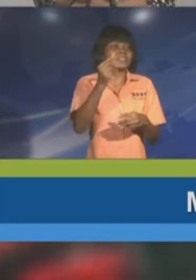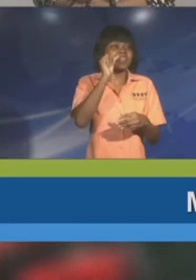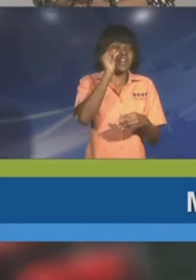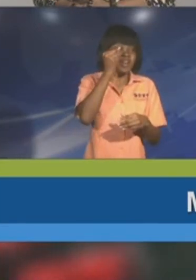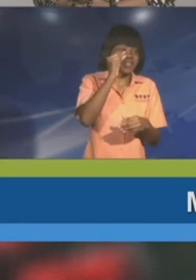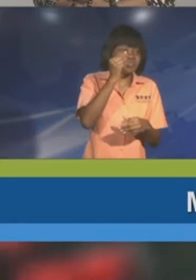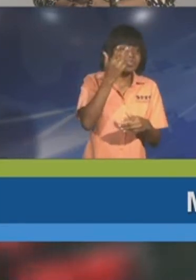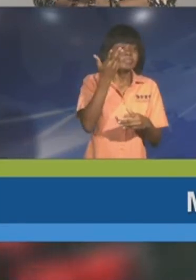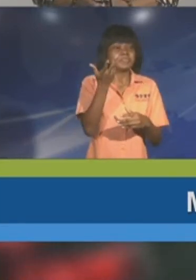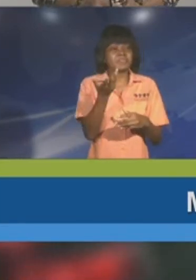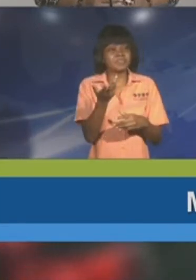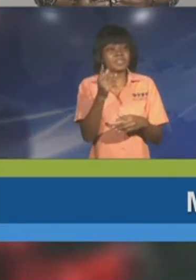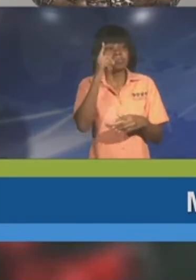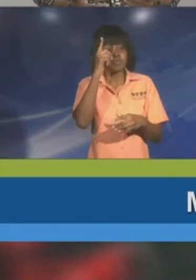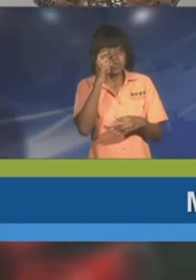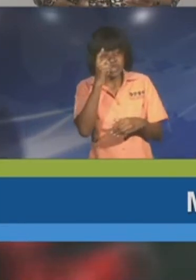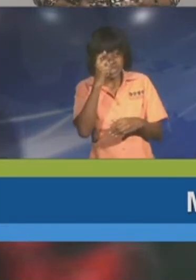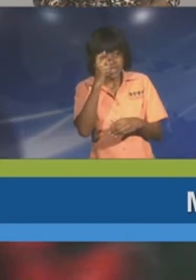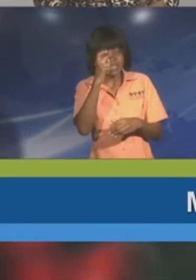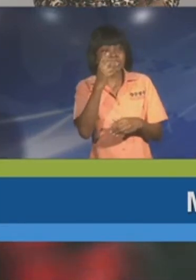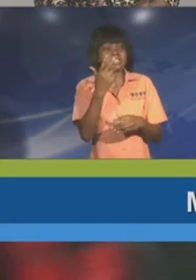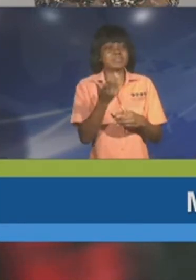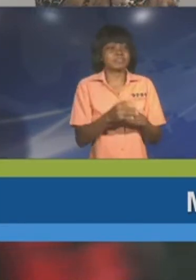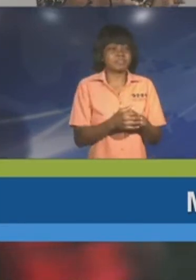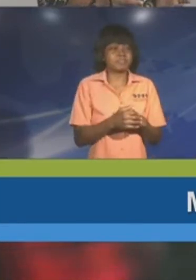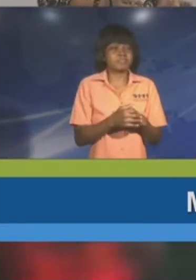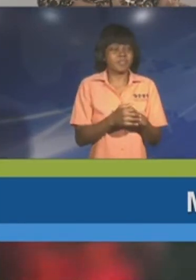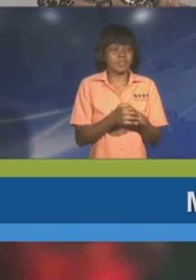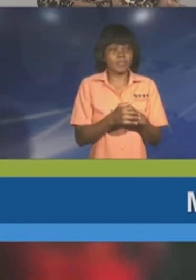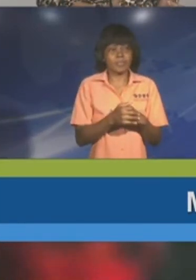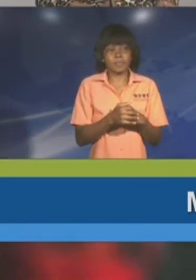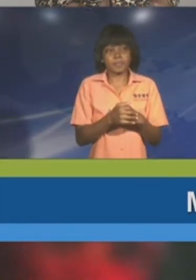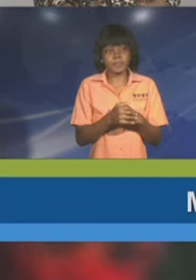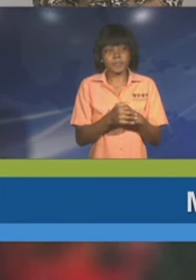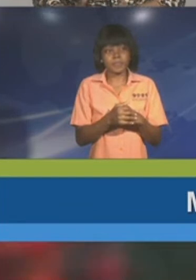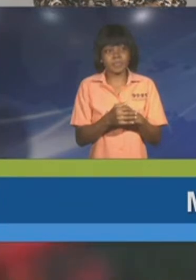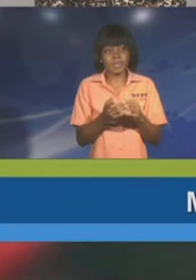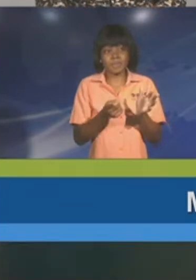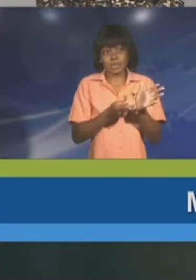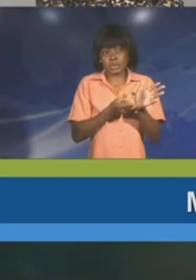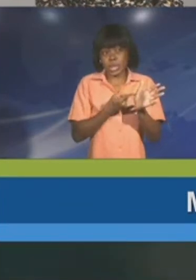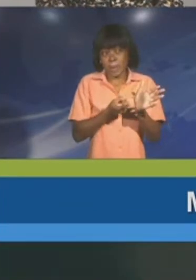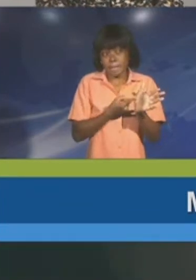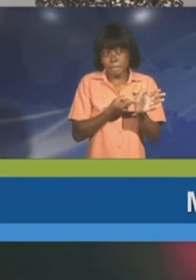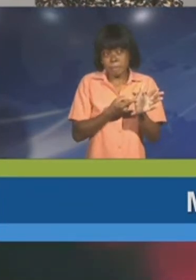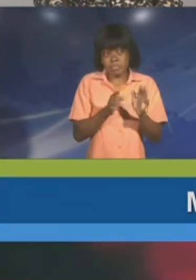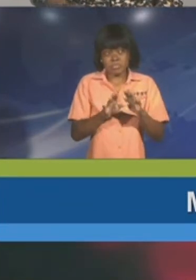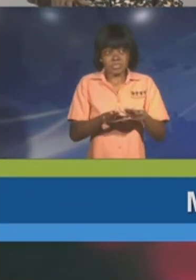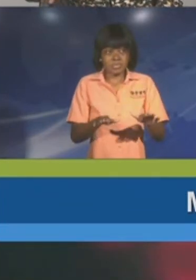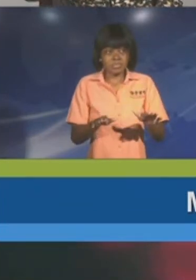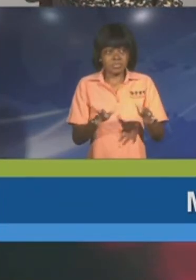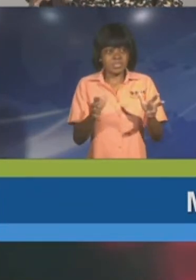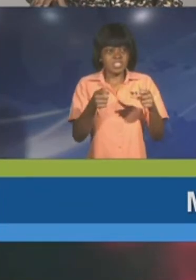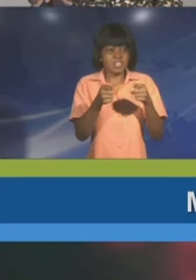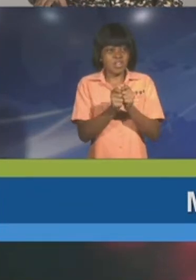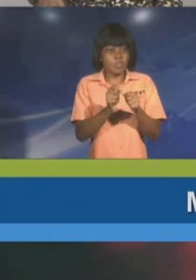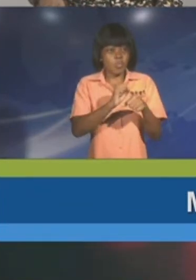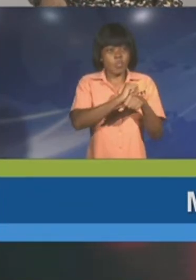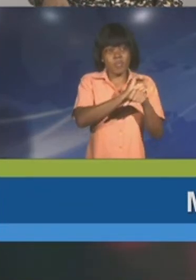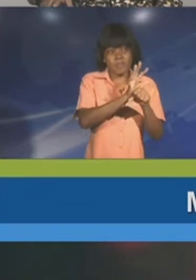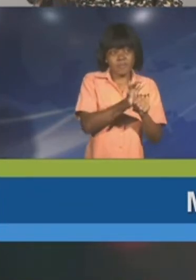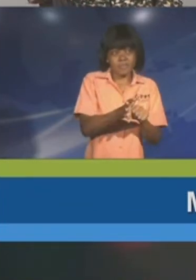cause wheezing in some children according to what's happening. So if you've had a child who has wheezed before, definitely have your